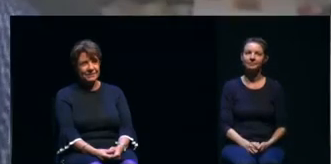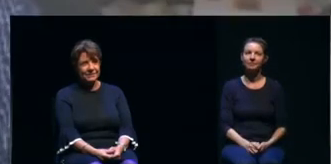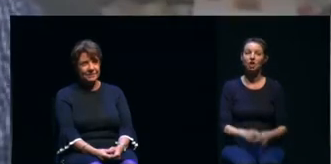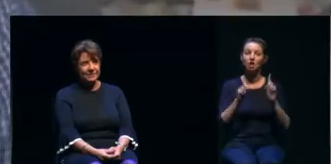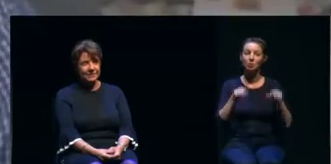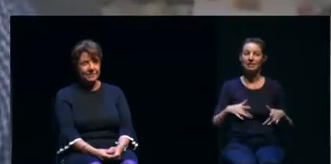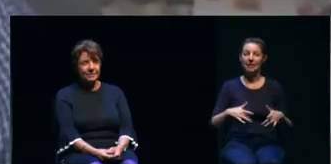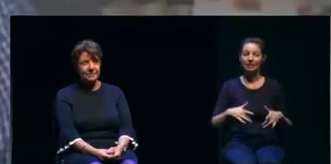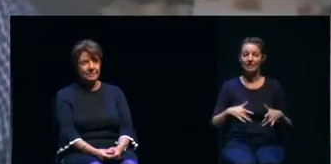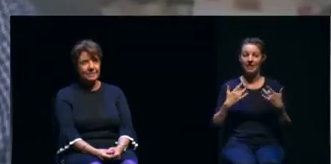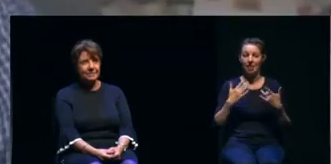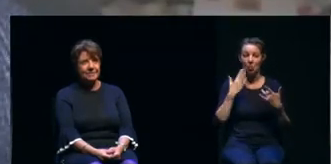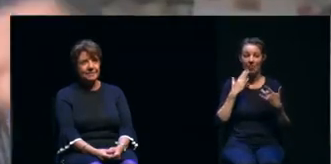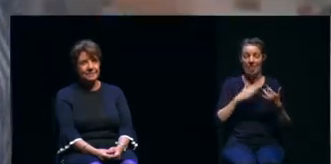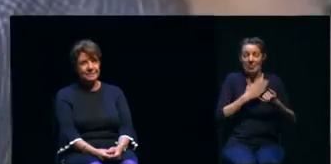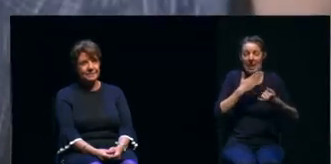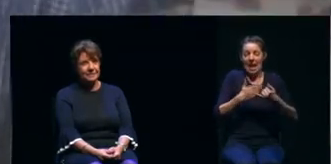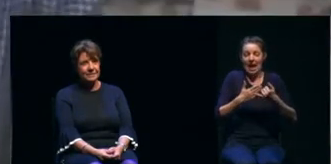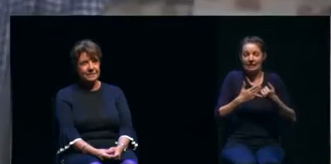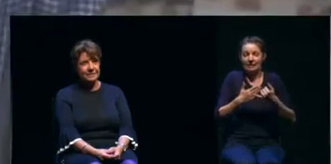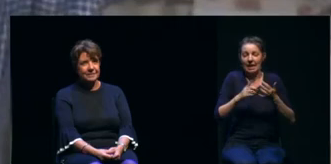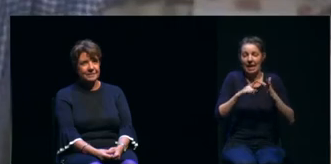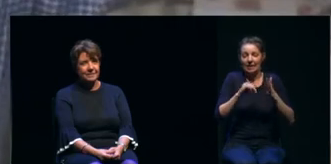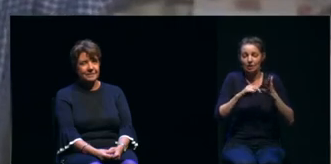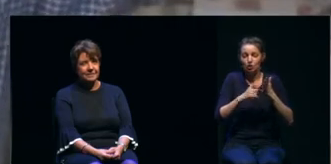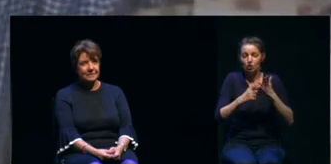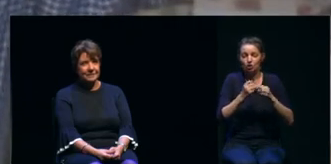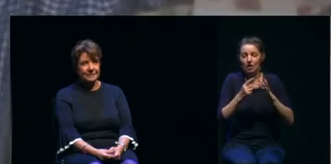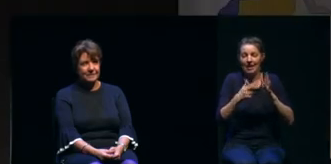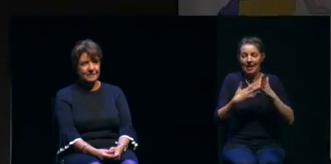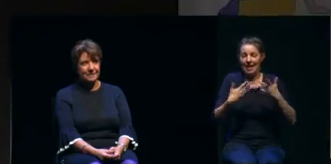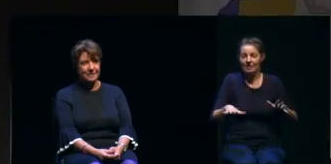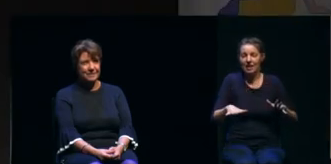like the last drop of estrogen leaves your body and you're like, I have no more fucks to give.